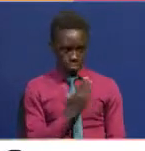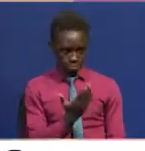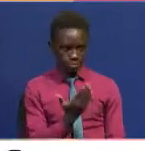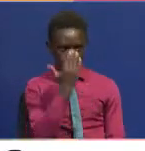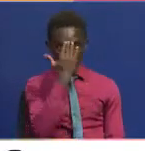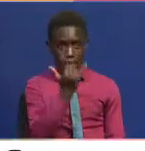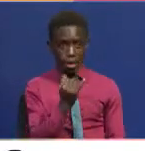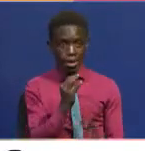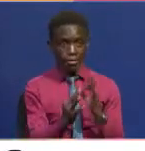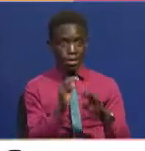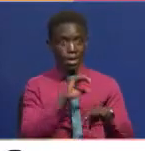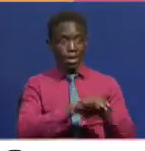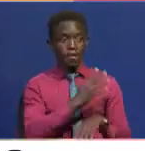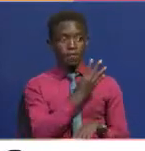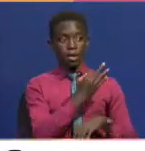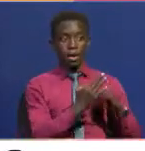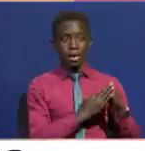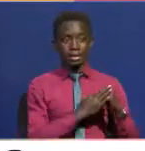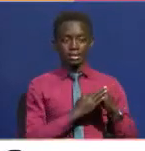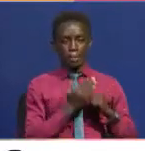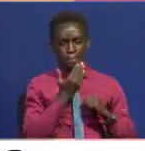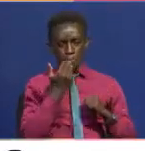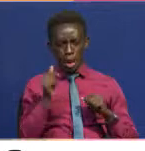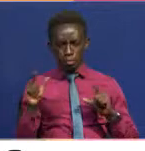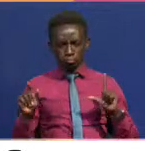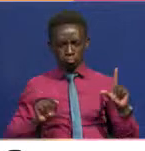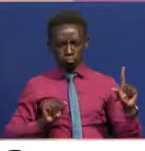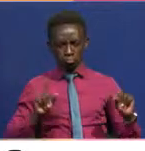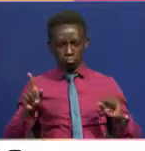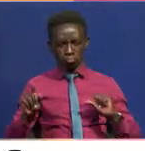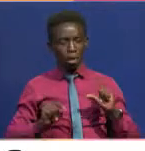the best, there's no way we are going to miss